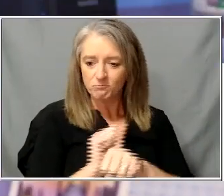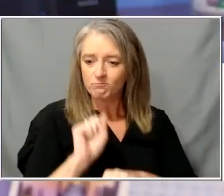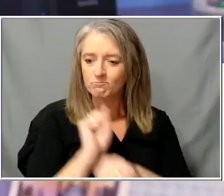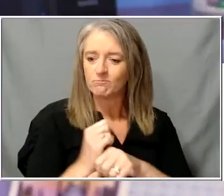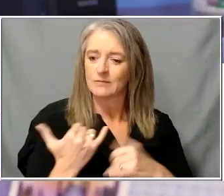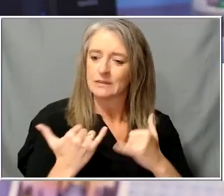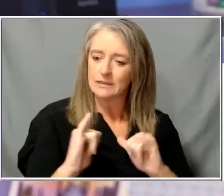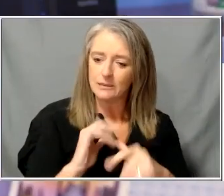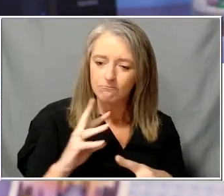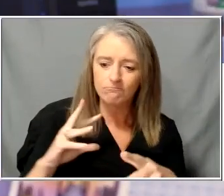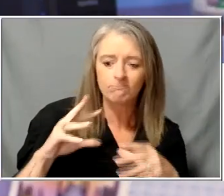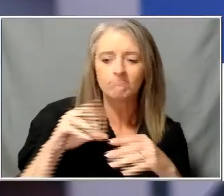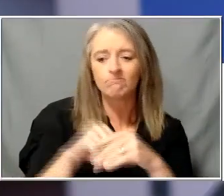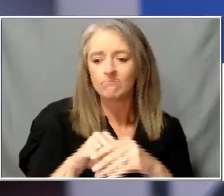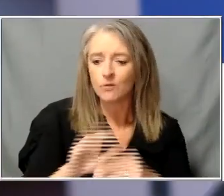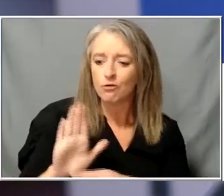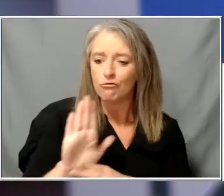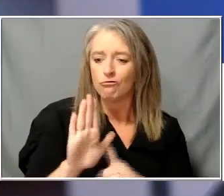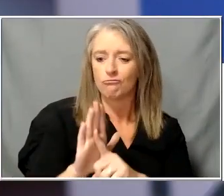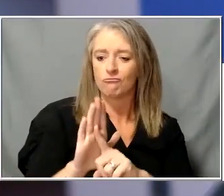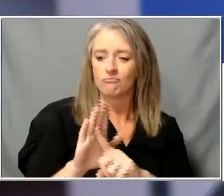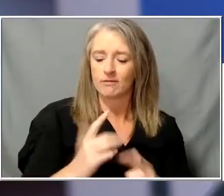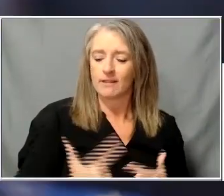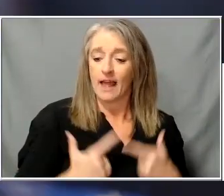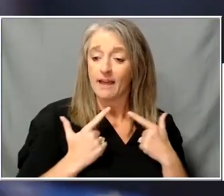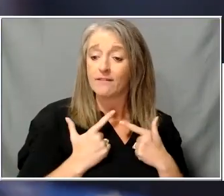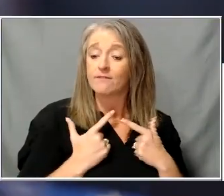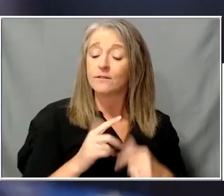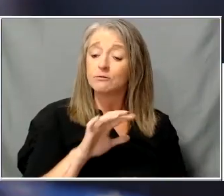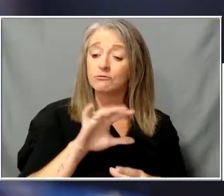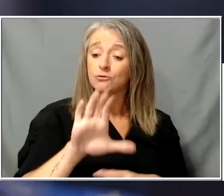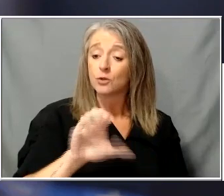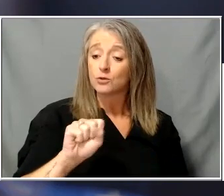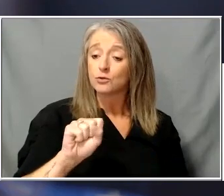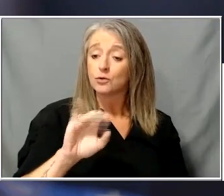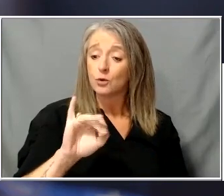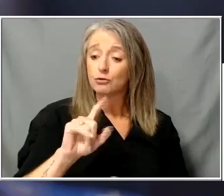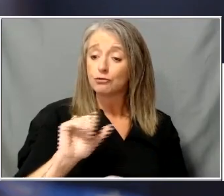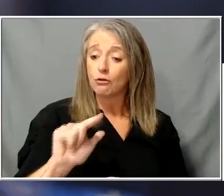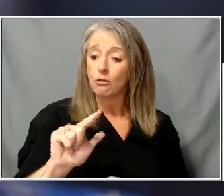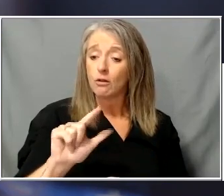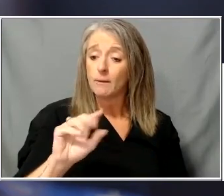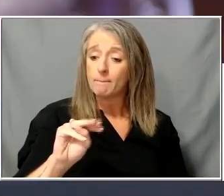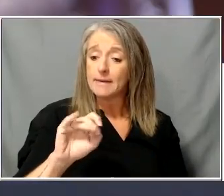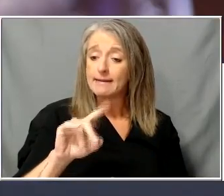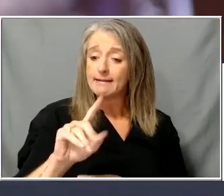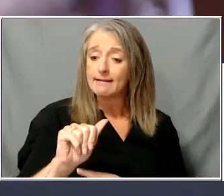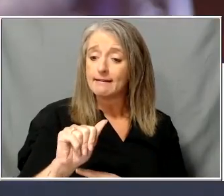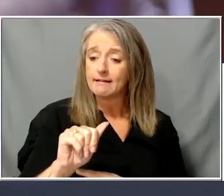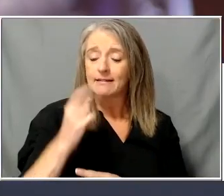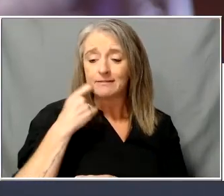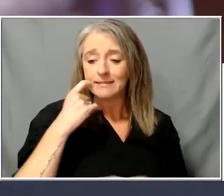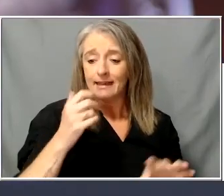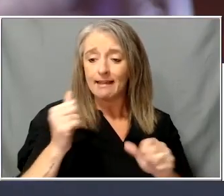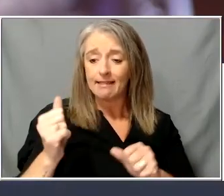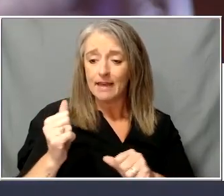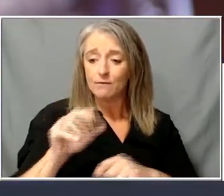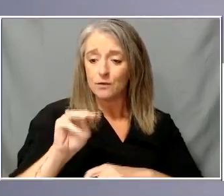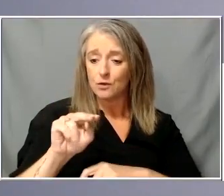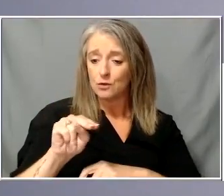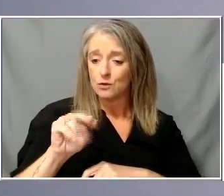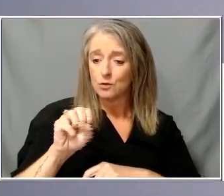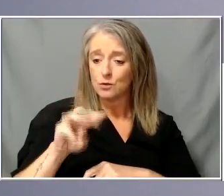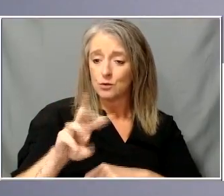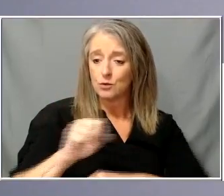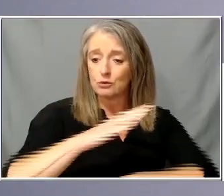big part of Cynthia's life. Putting it on your social media and your calendars. She recently left the news desk and shifted to